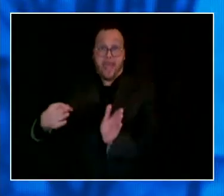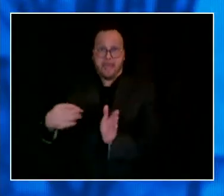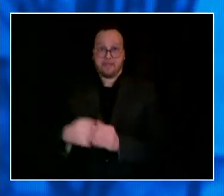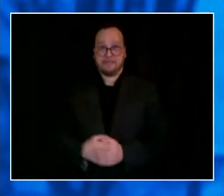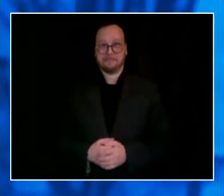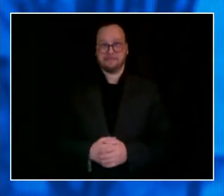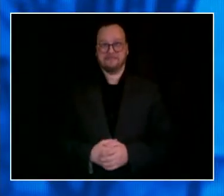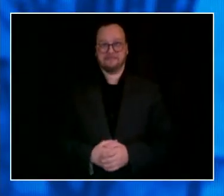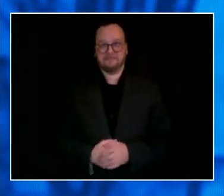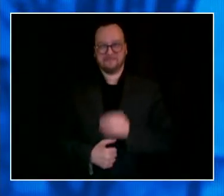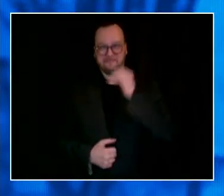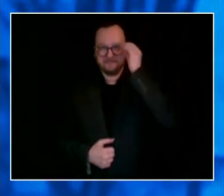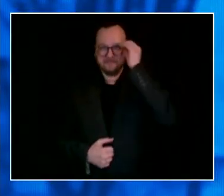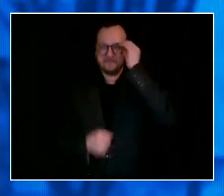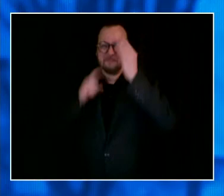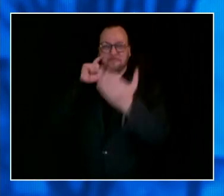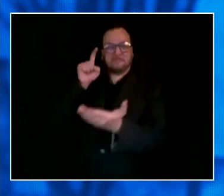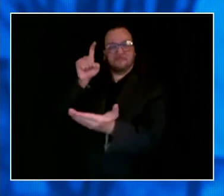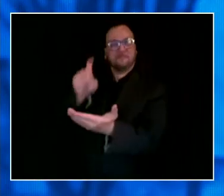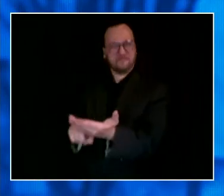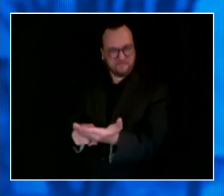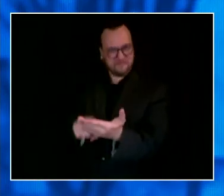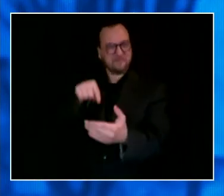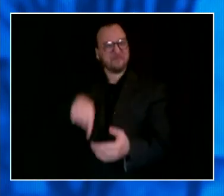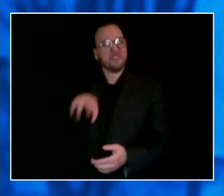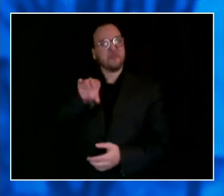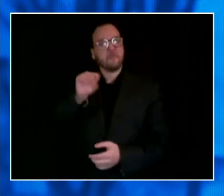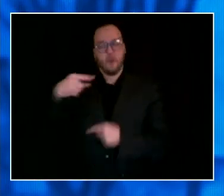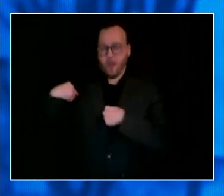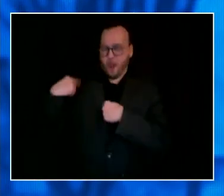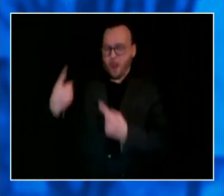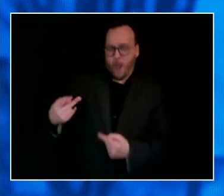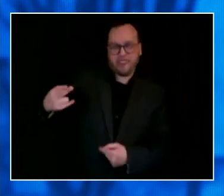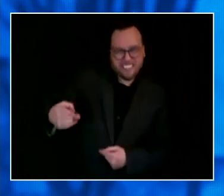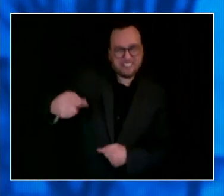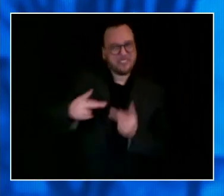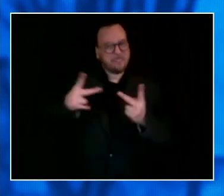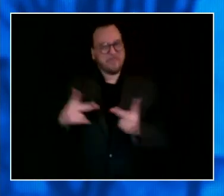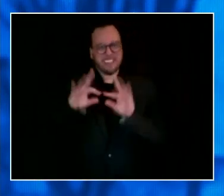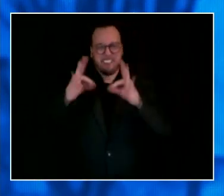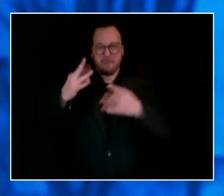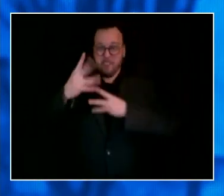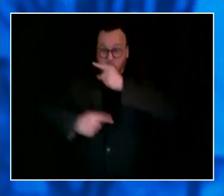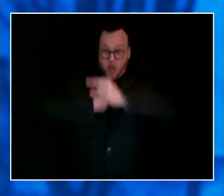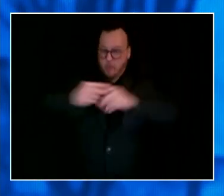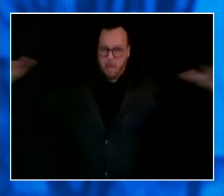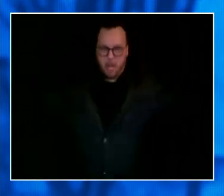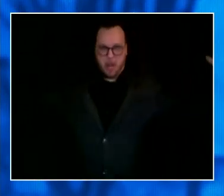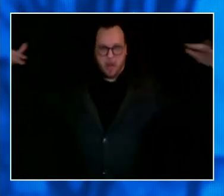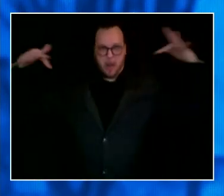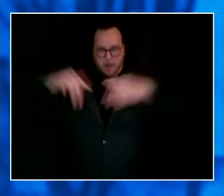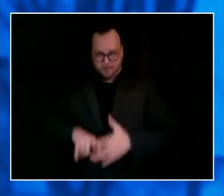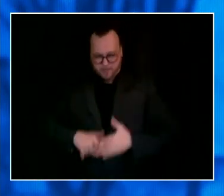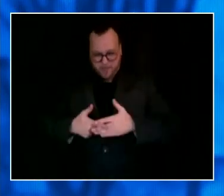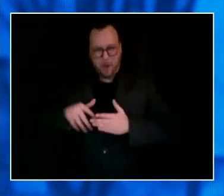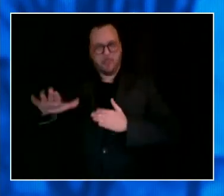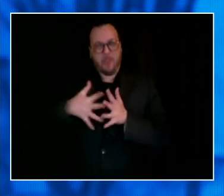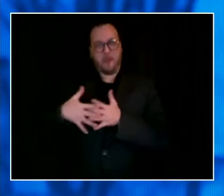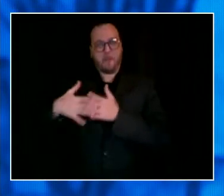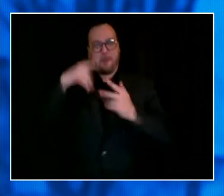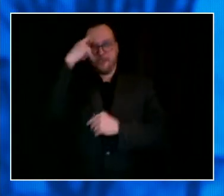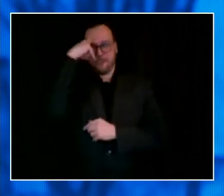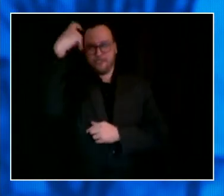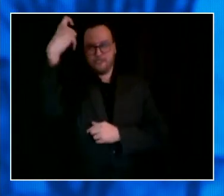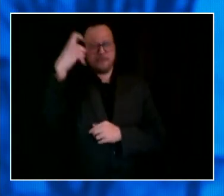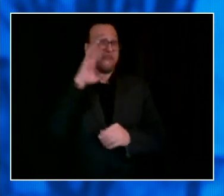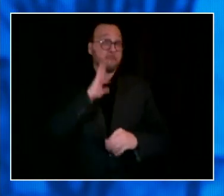A tribute to this borough's long history as a place where families from all over the globe will come to start the American dream. From the